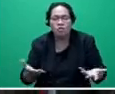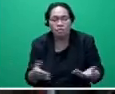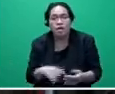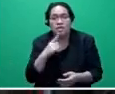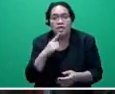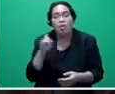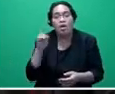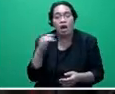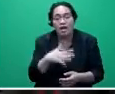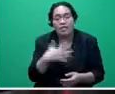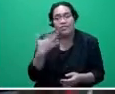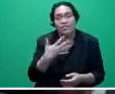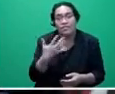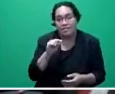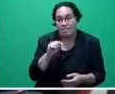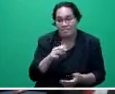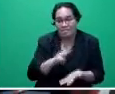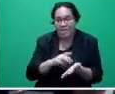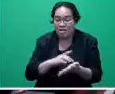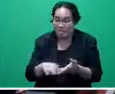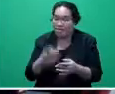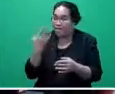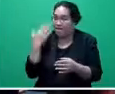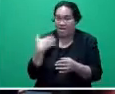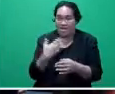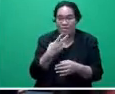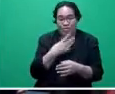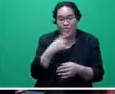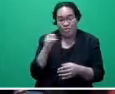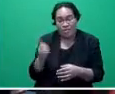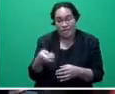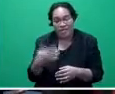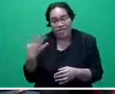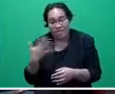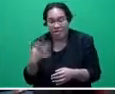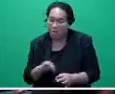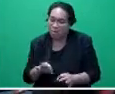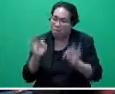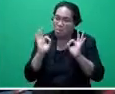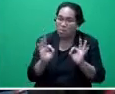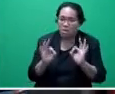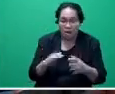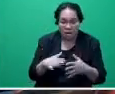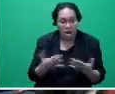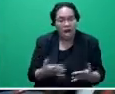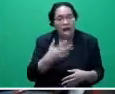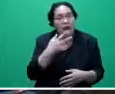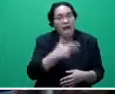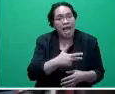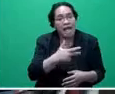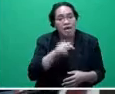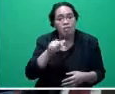15.9 million in 2015, a remarkable achievement. We had about 8.7